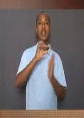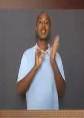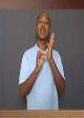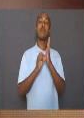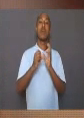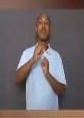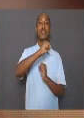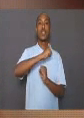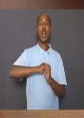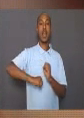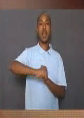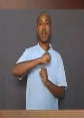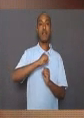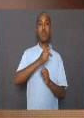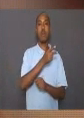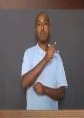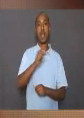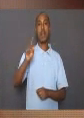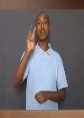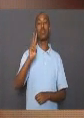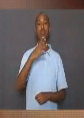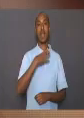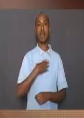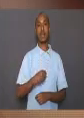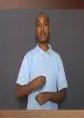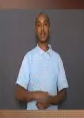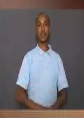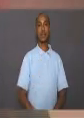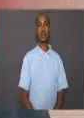of shells for period 2 elements.